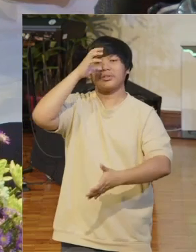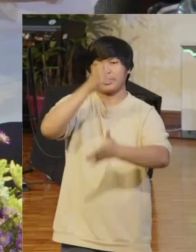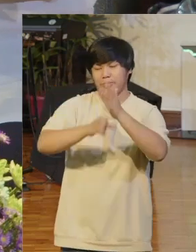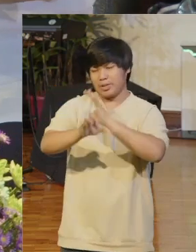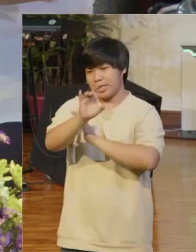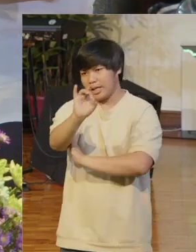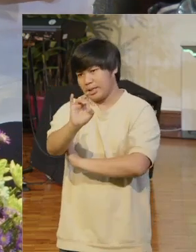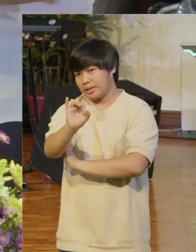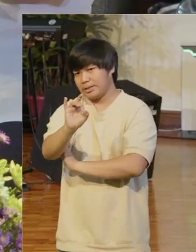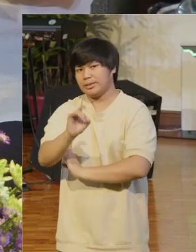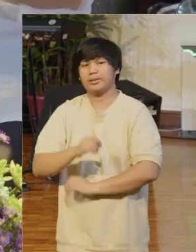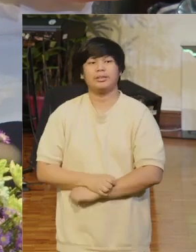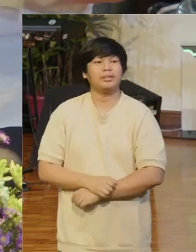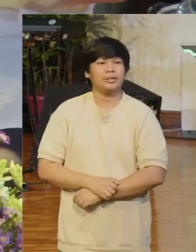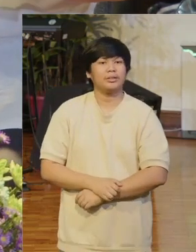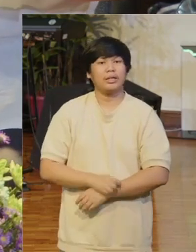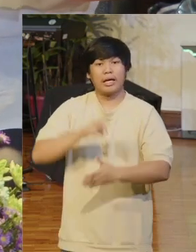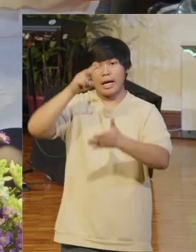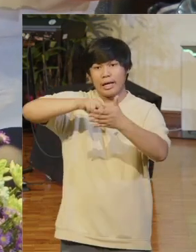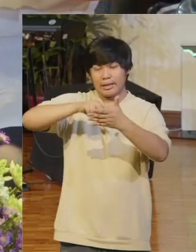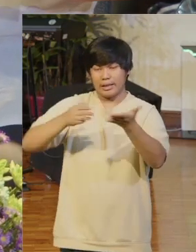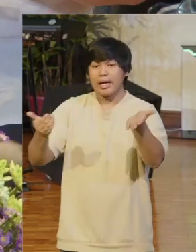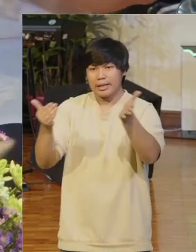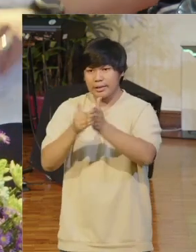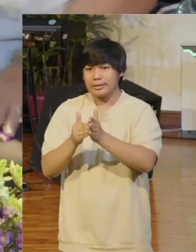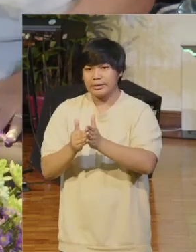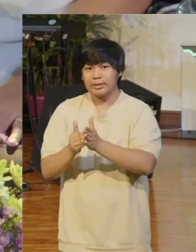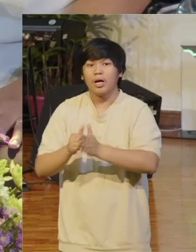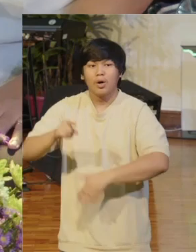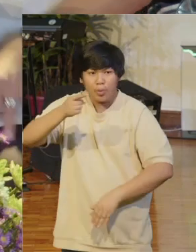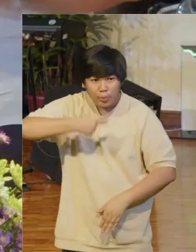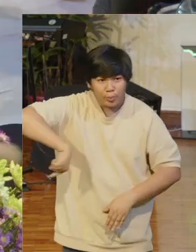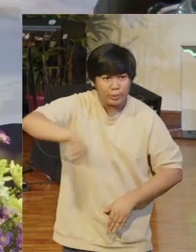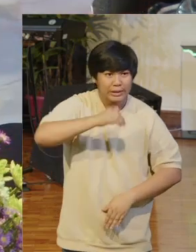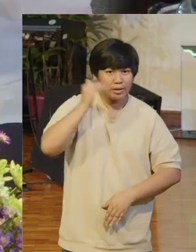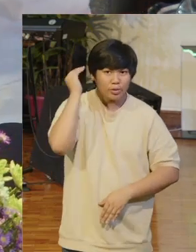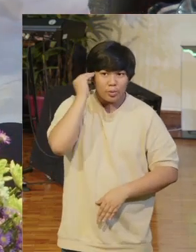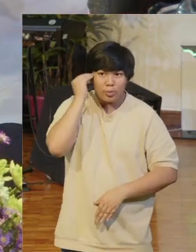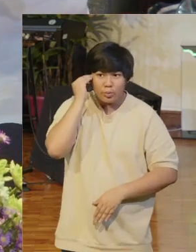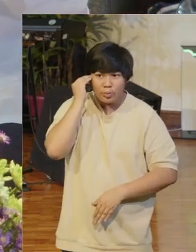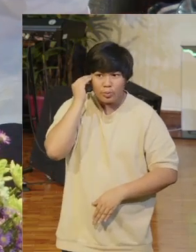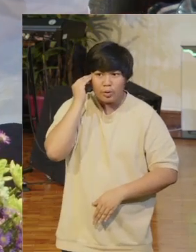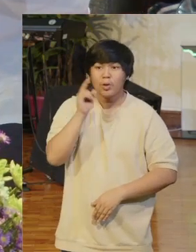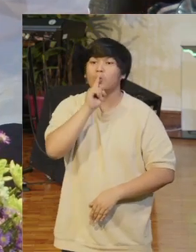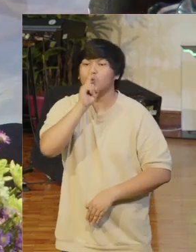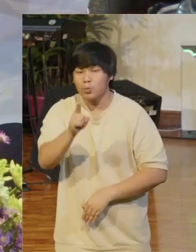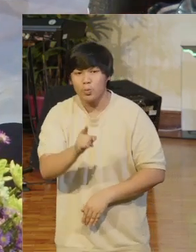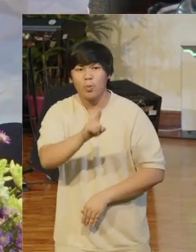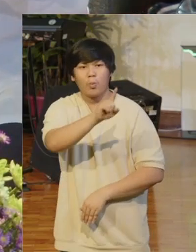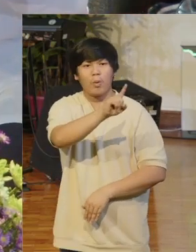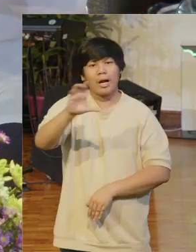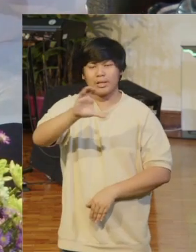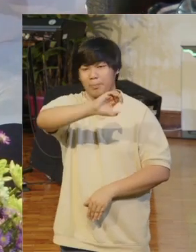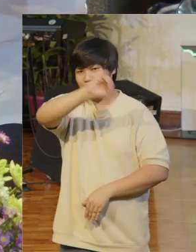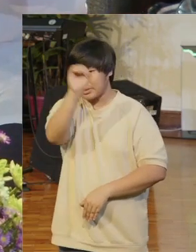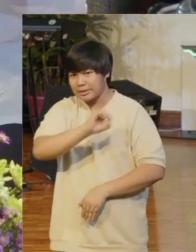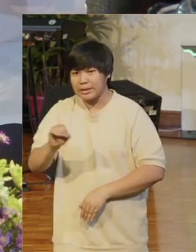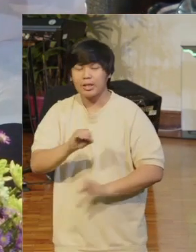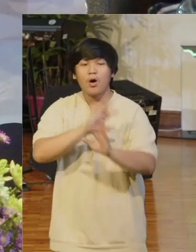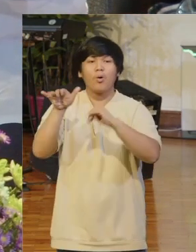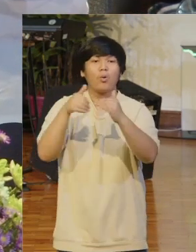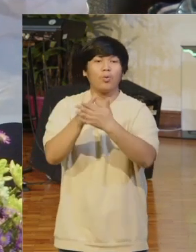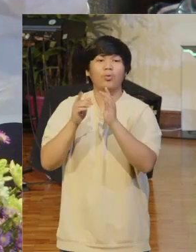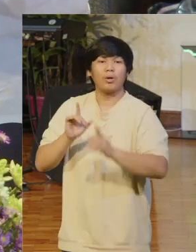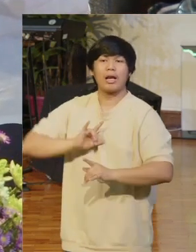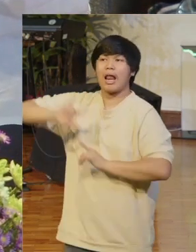ba? Babasahin ko po ulit sa inyo. And we know, tiyak, that for those who love